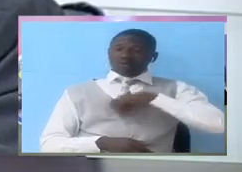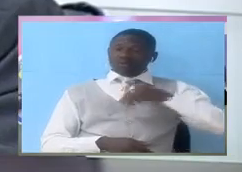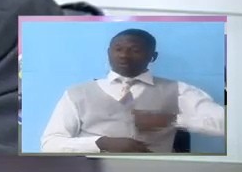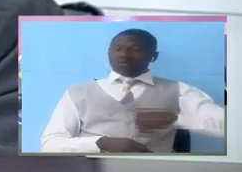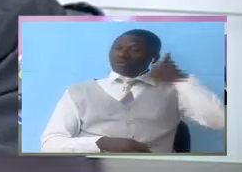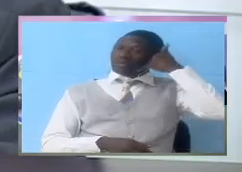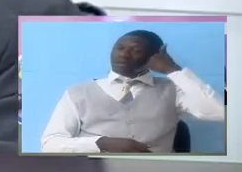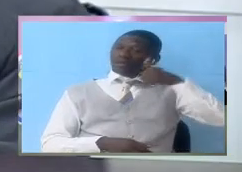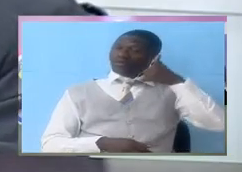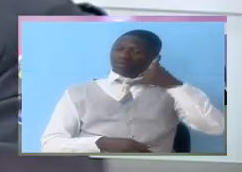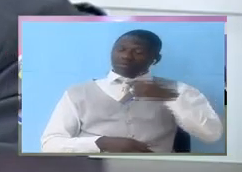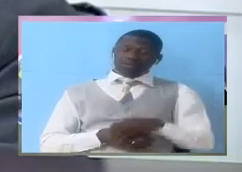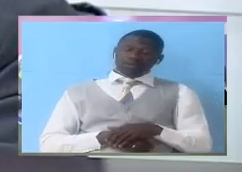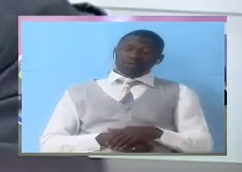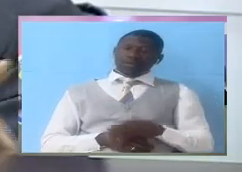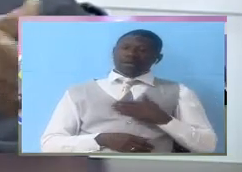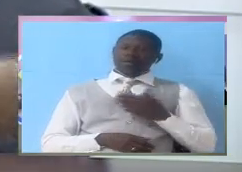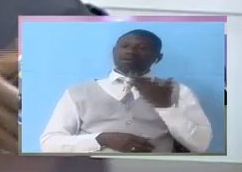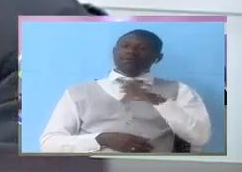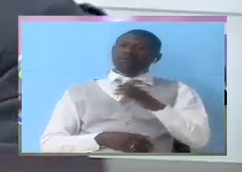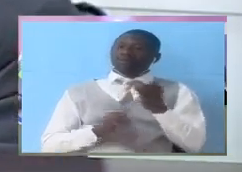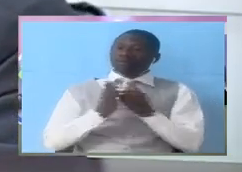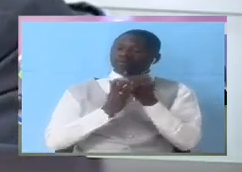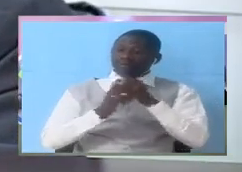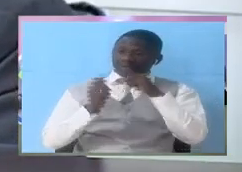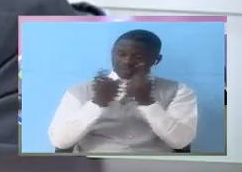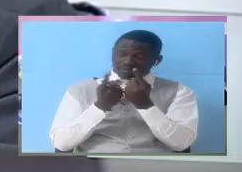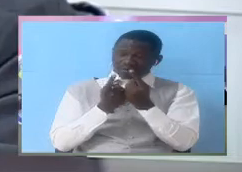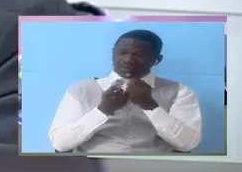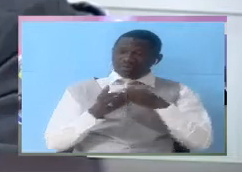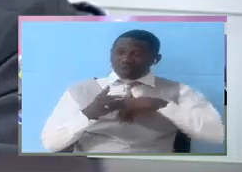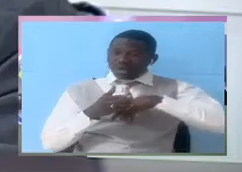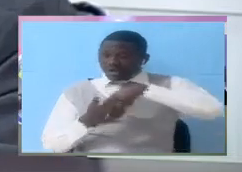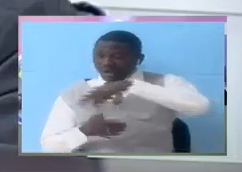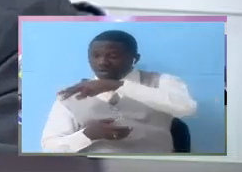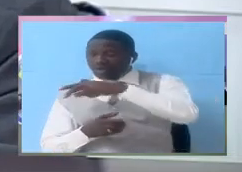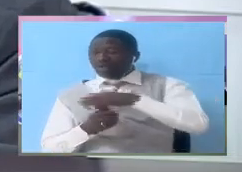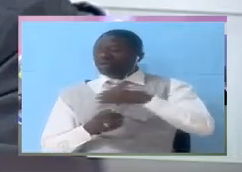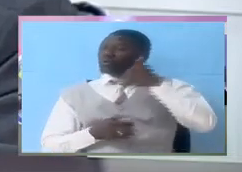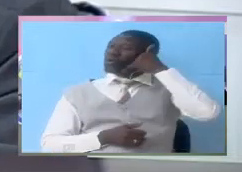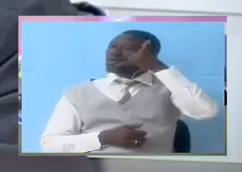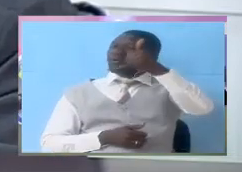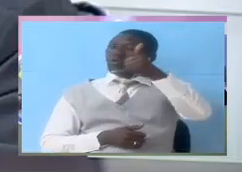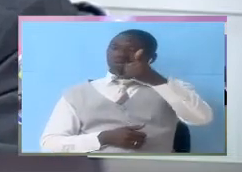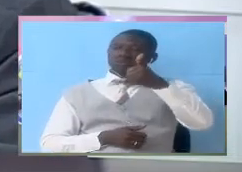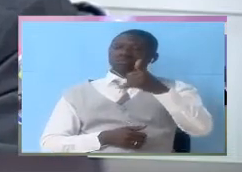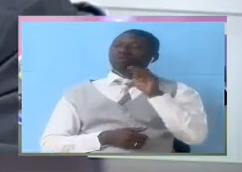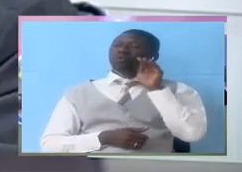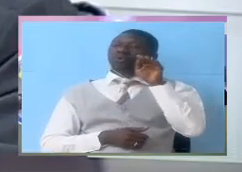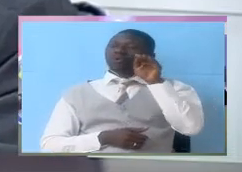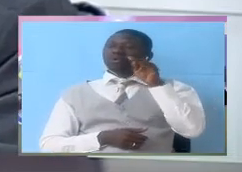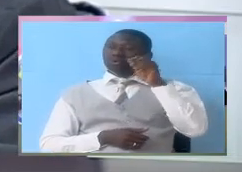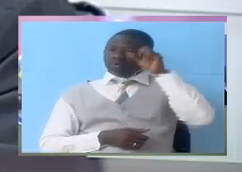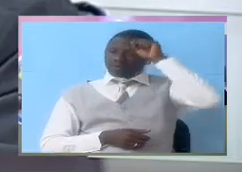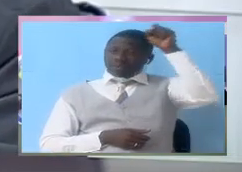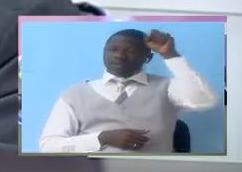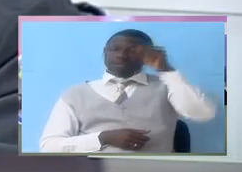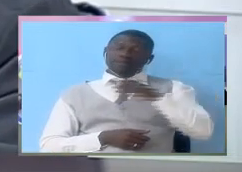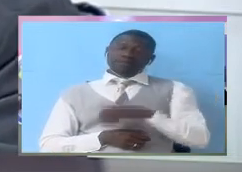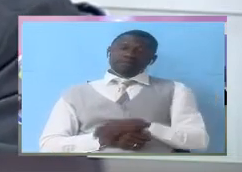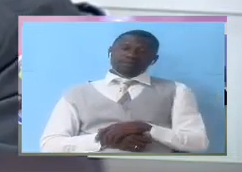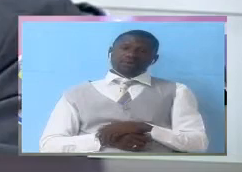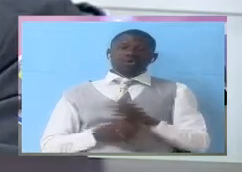bop. And from the panel they would call, step out and call the president. Té buñu génné ci panel bi rek ñu jël di jël téléphone président bi. Or the